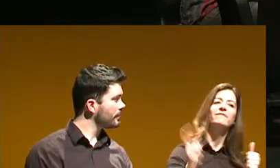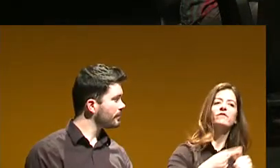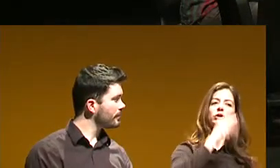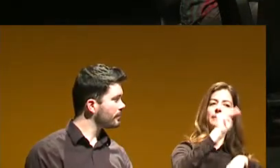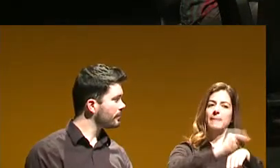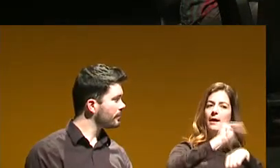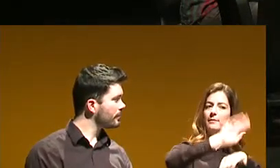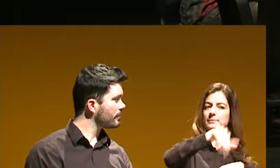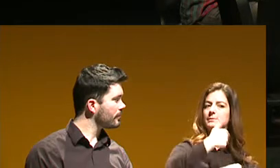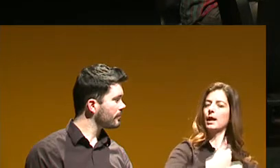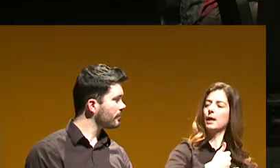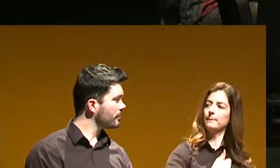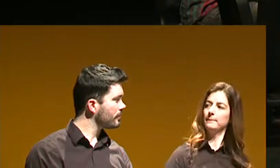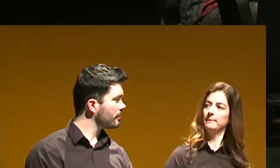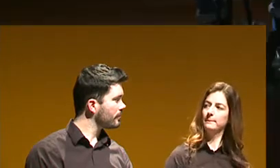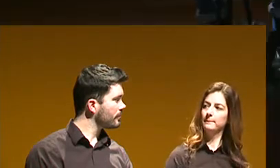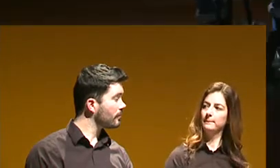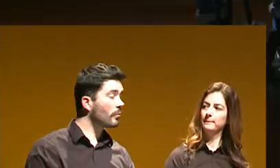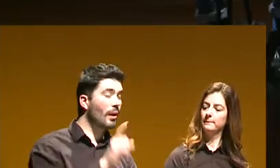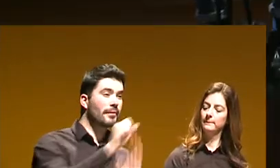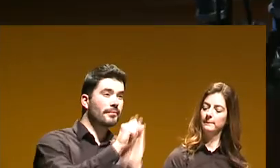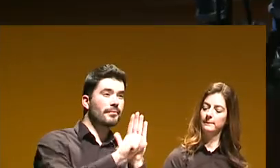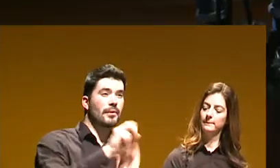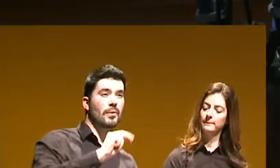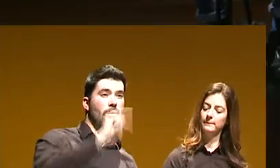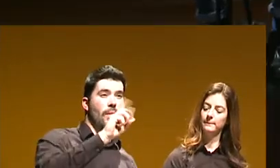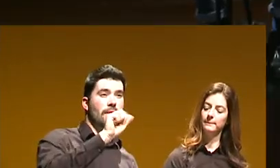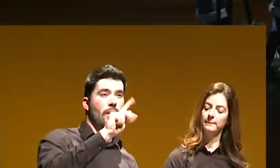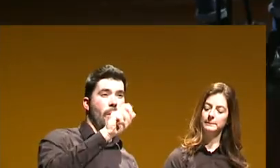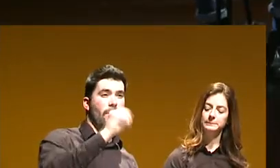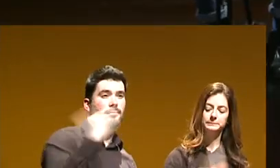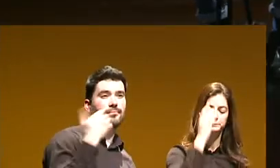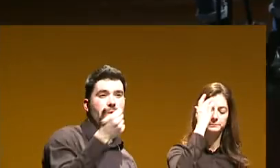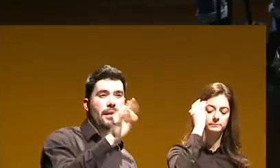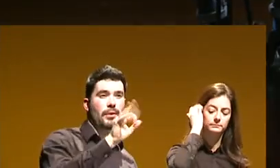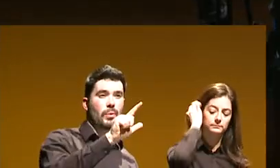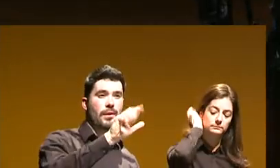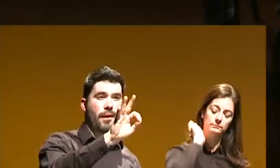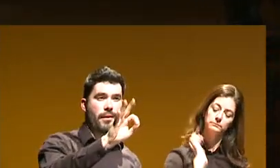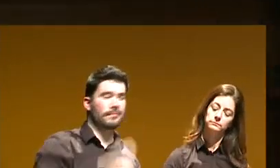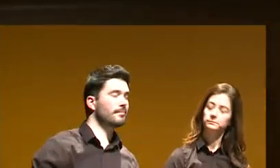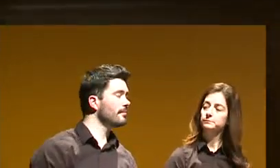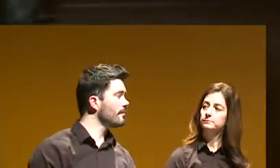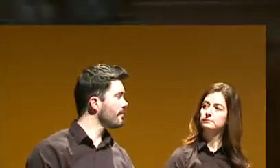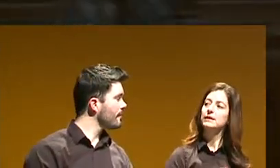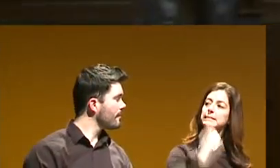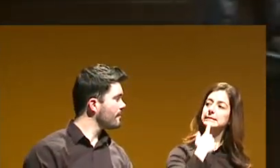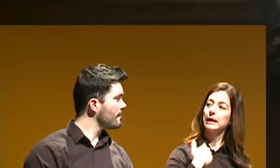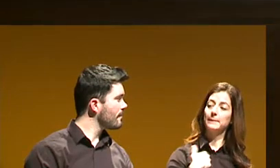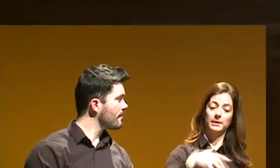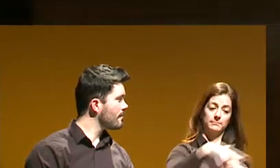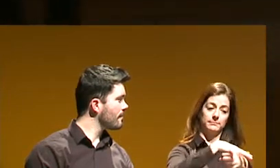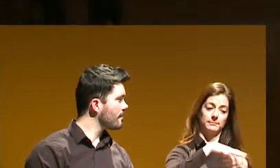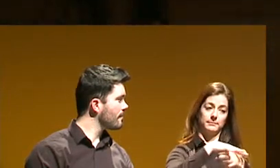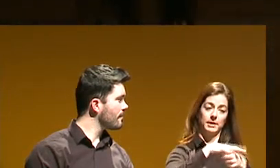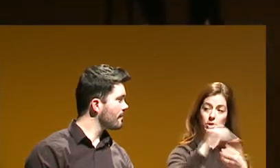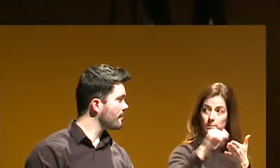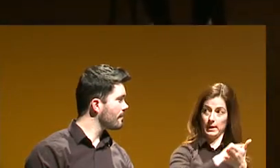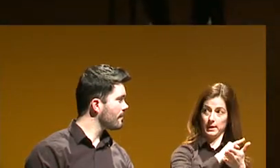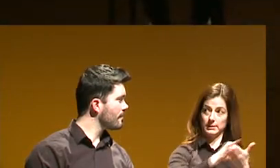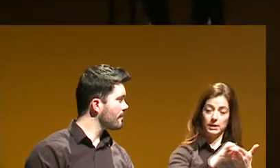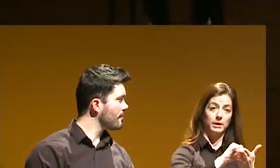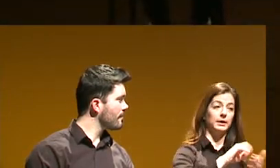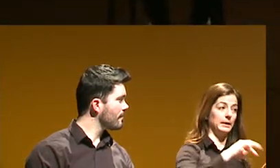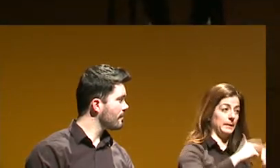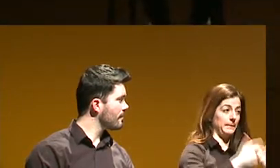built in the United States? Ross, North Dakota, in 1929. What neighborhood in Manhattan covered the area from the